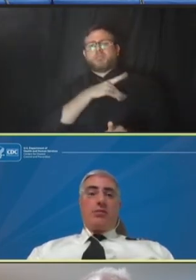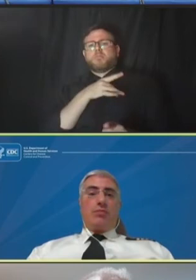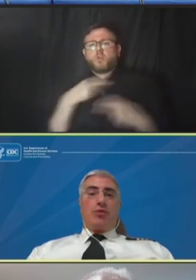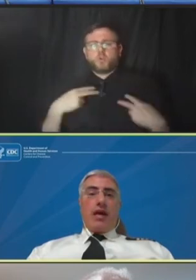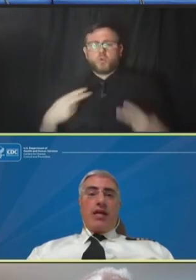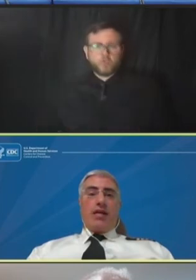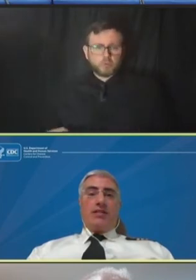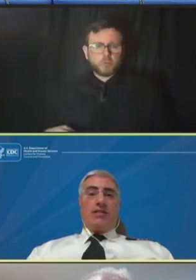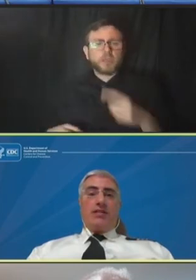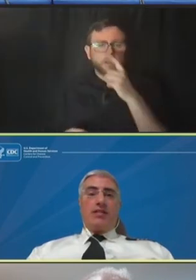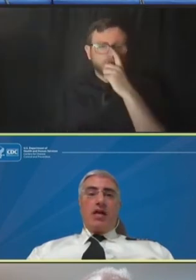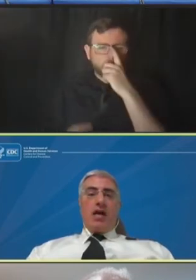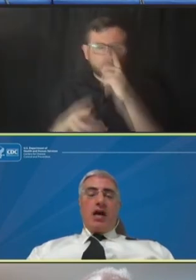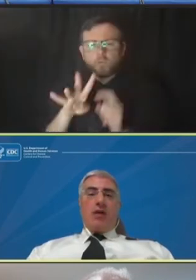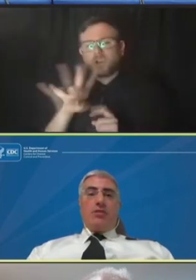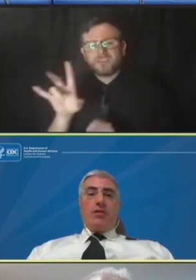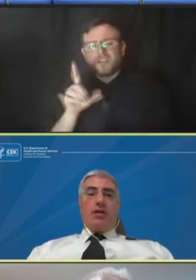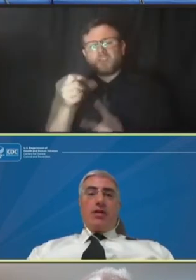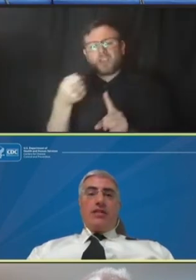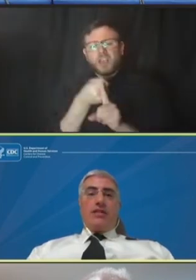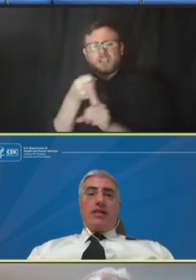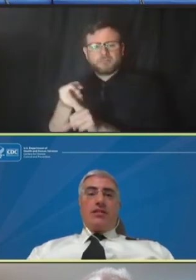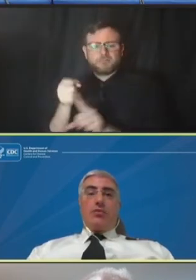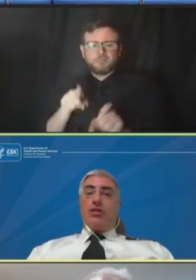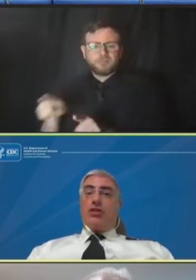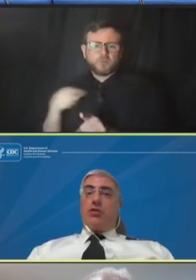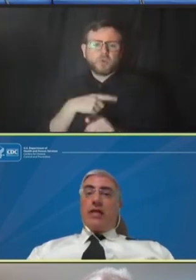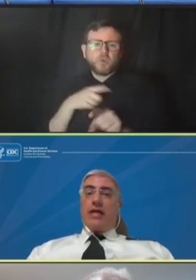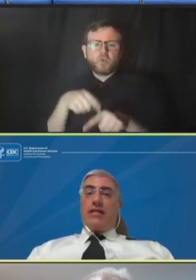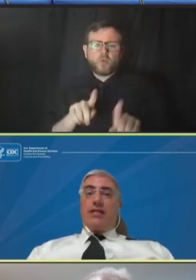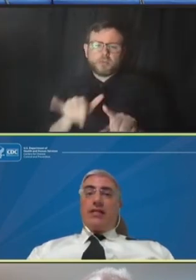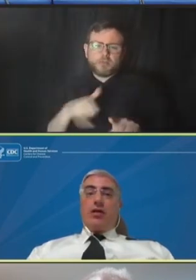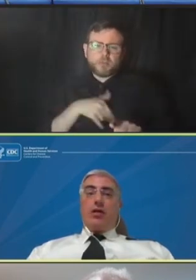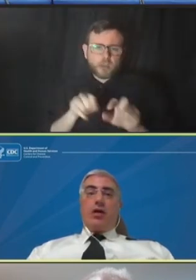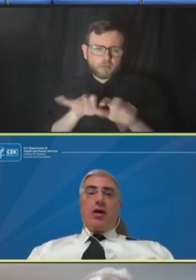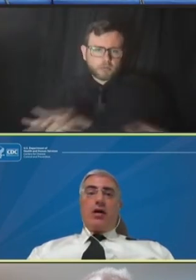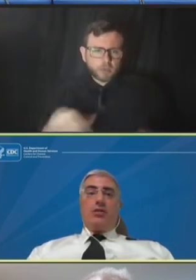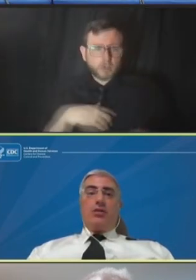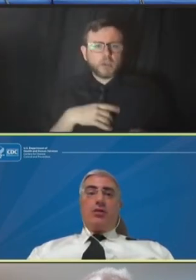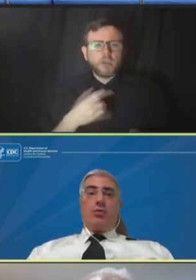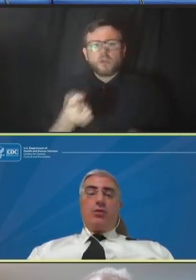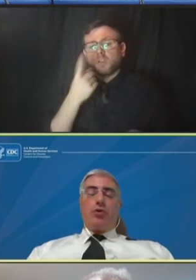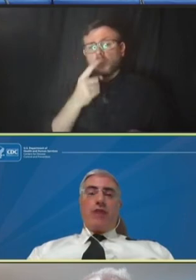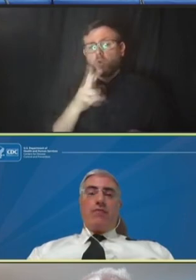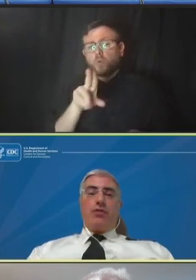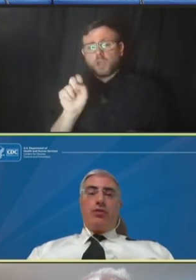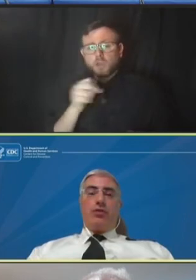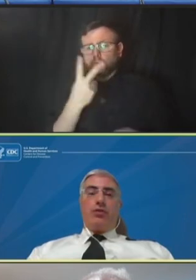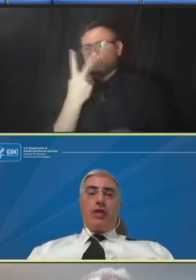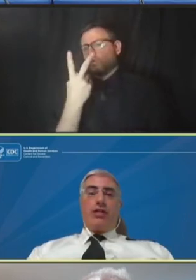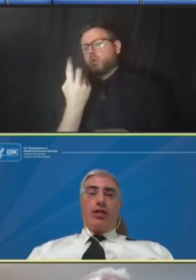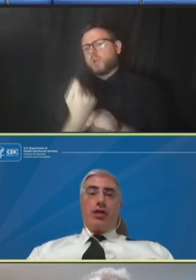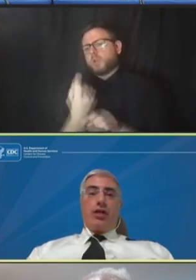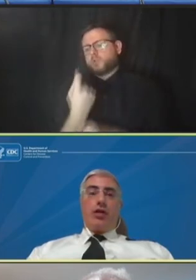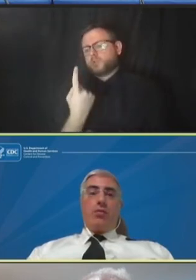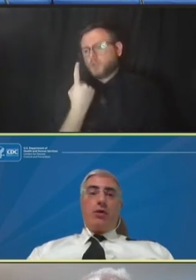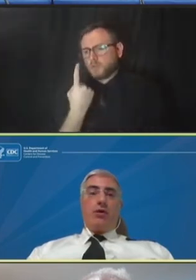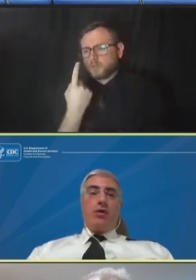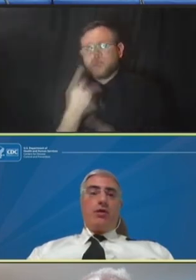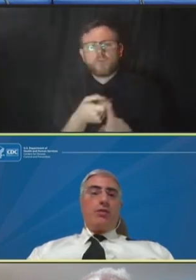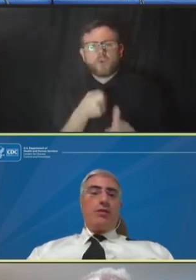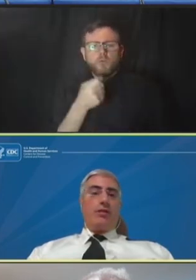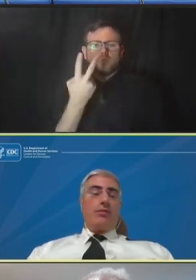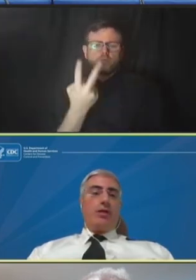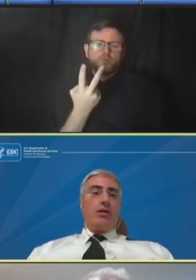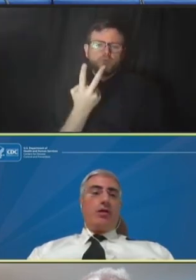some sporadic cases to the United States. There was 2 last year associated with travelers to Nigeria, where there